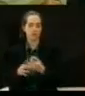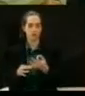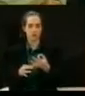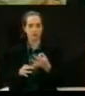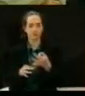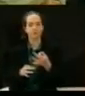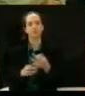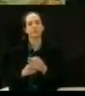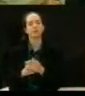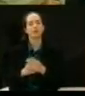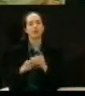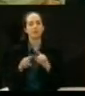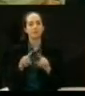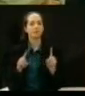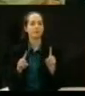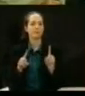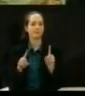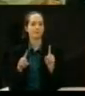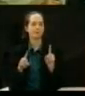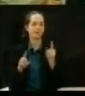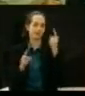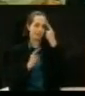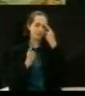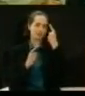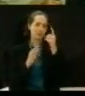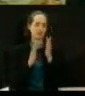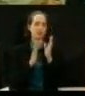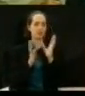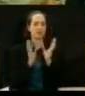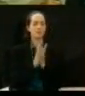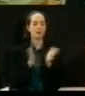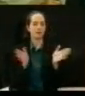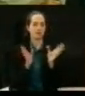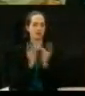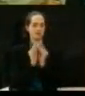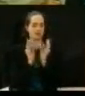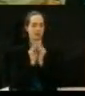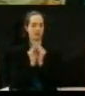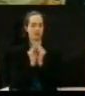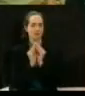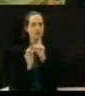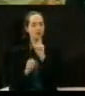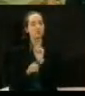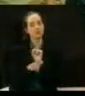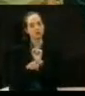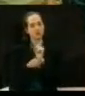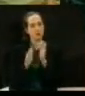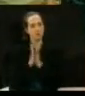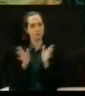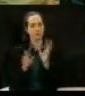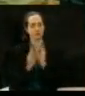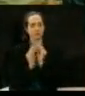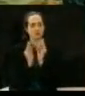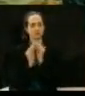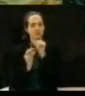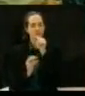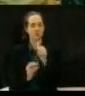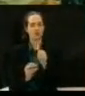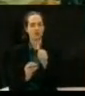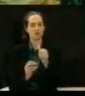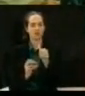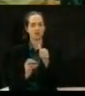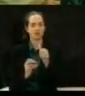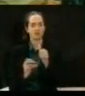in the public meetings that they're actually public meetings and not just a PowerPoint presentation that we have